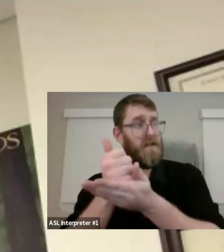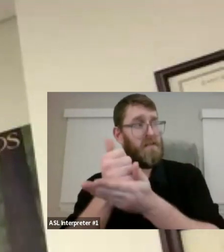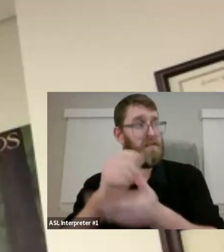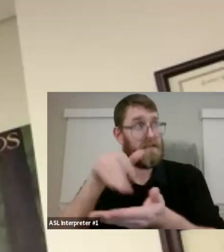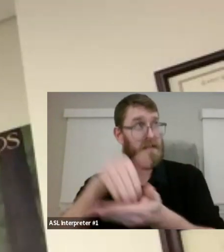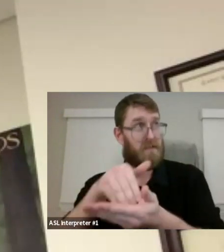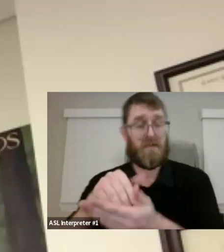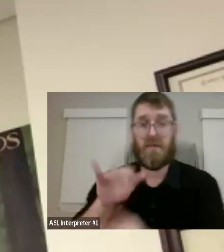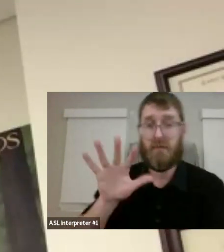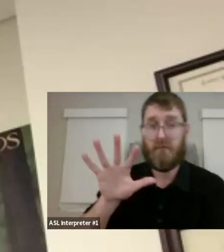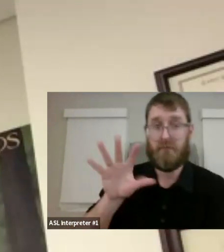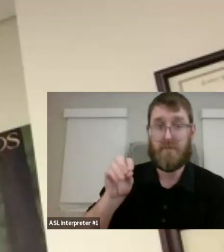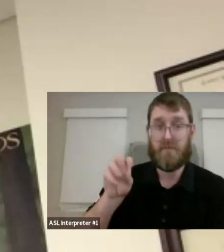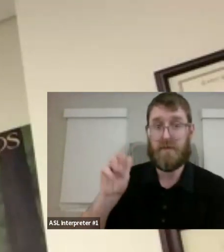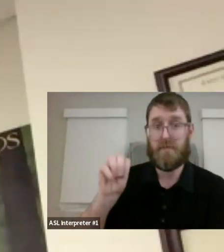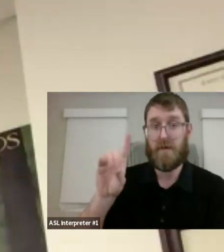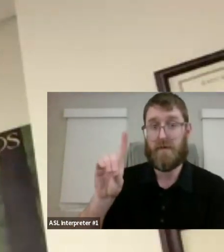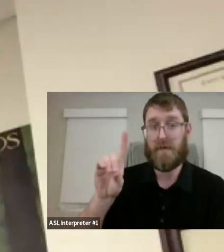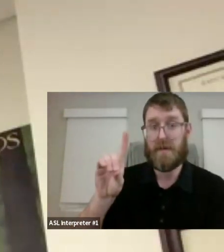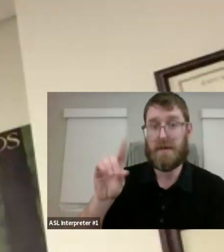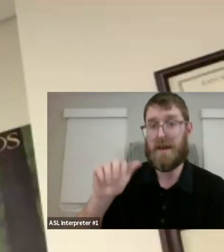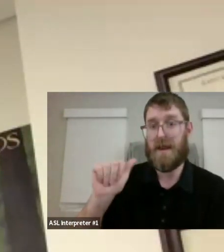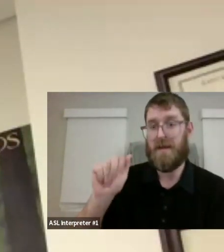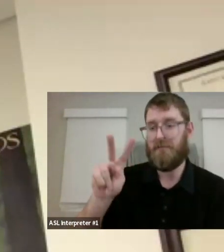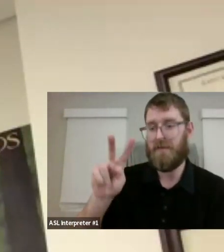Avenue, Rockville, Maryland.